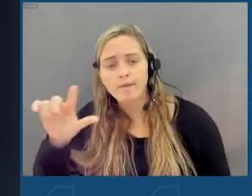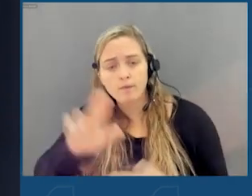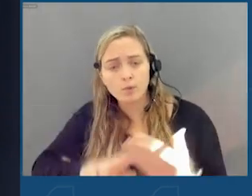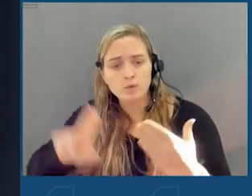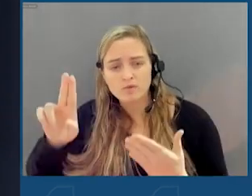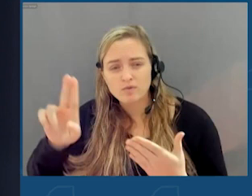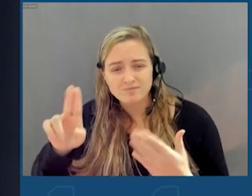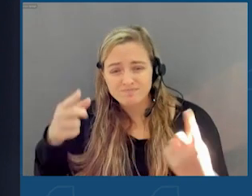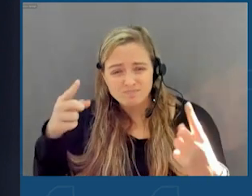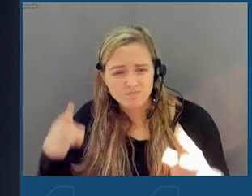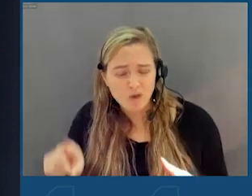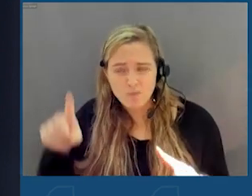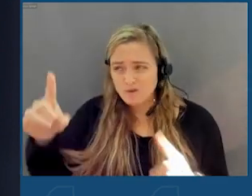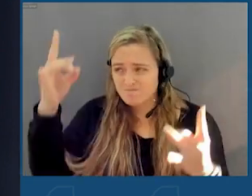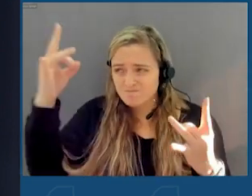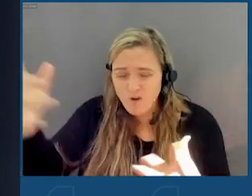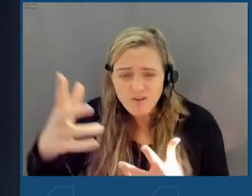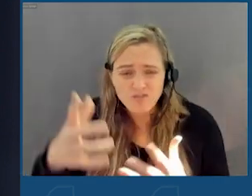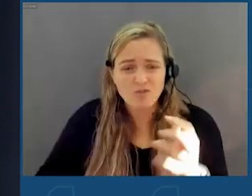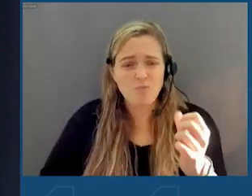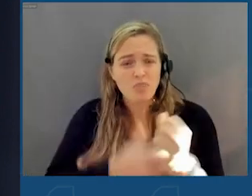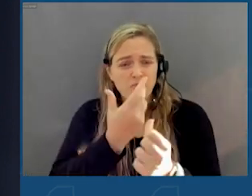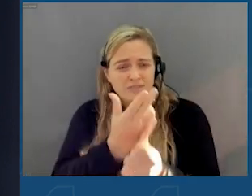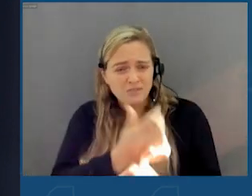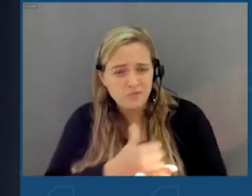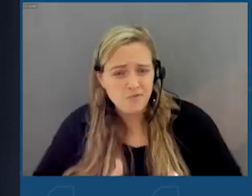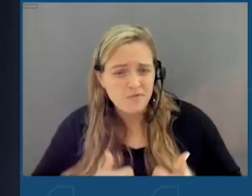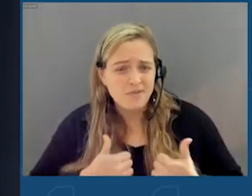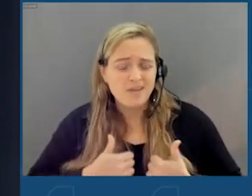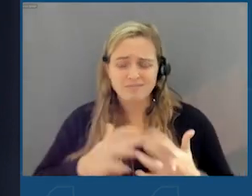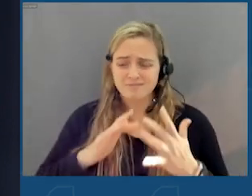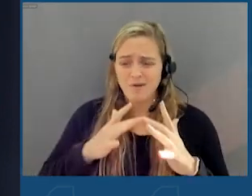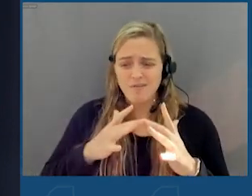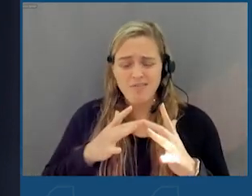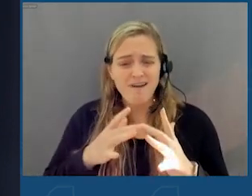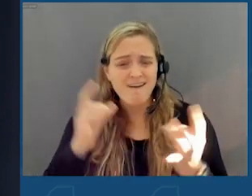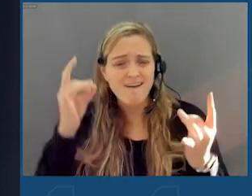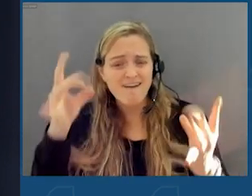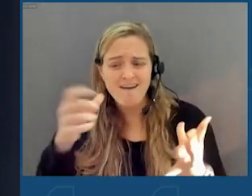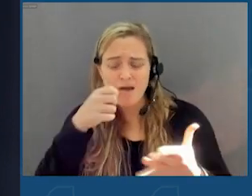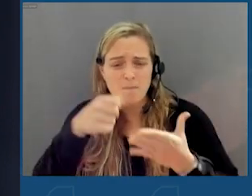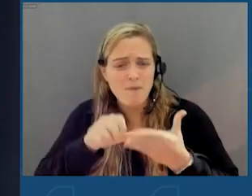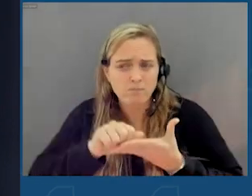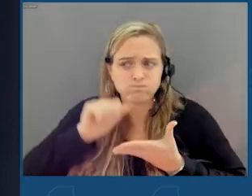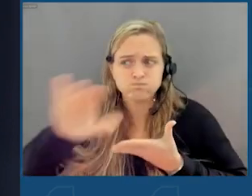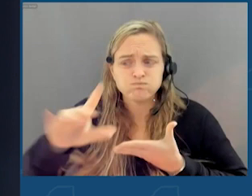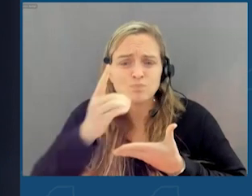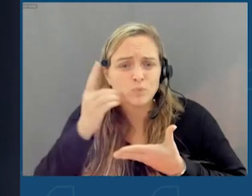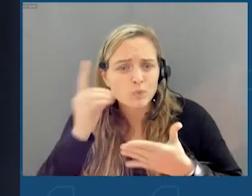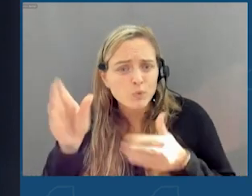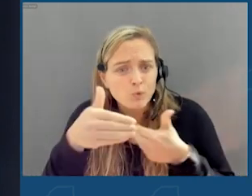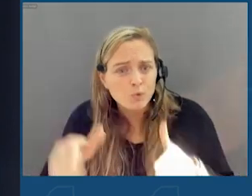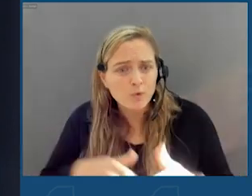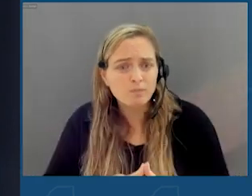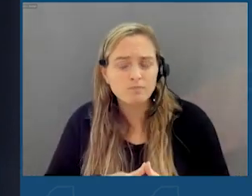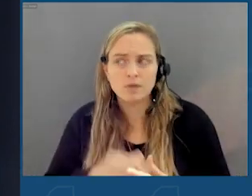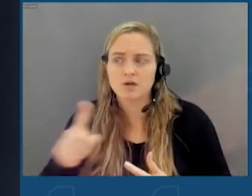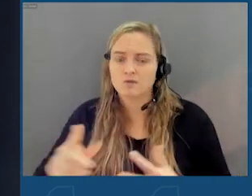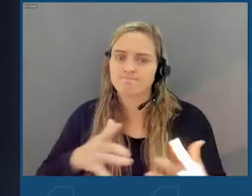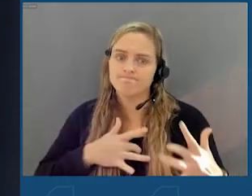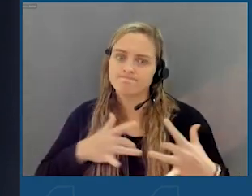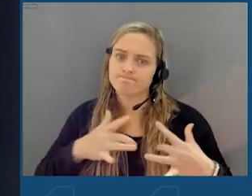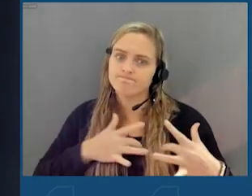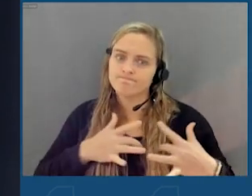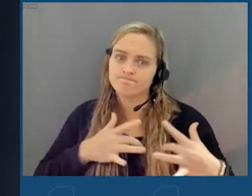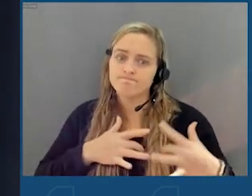receiving horrific threats on their lives online and hate mail sent to the dorms, they are understandably anxious. Some